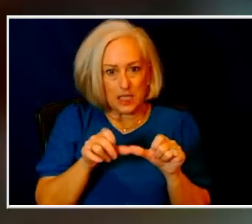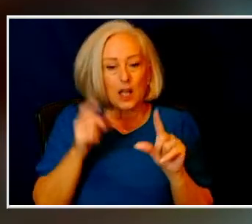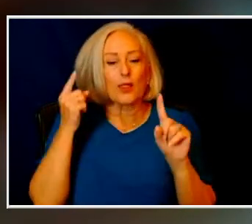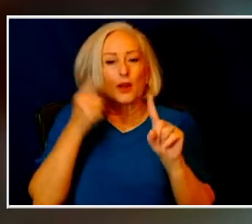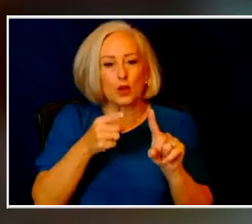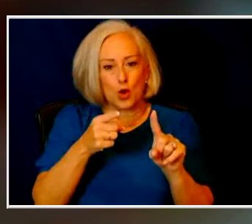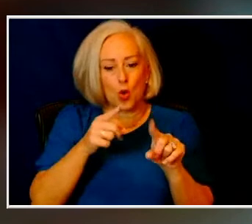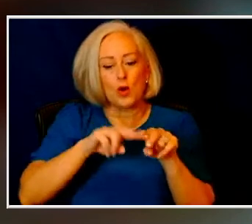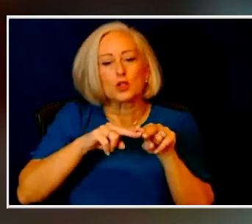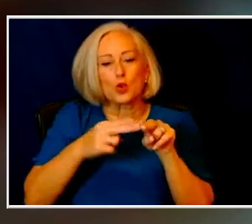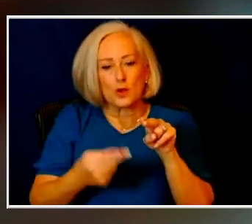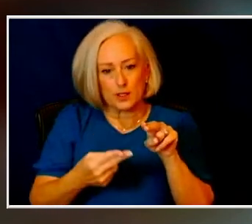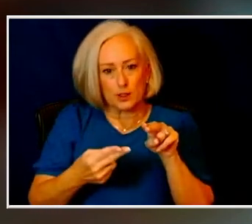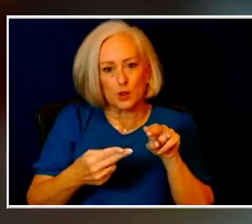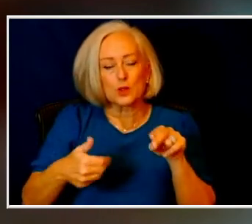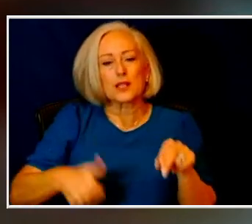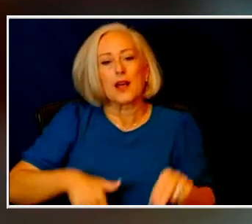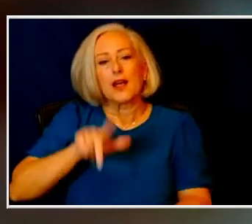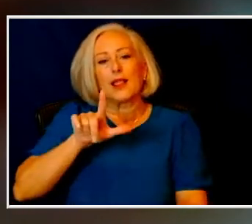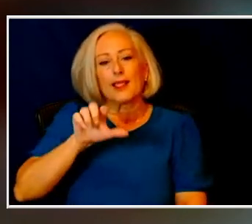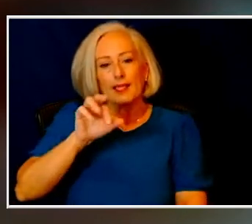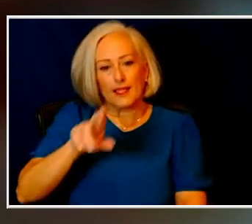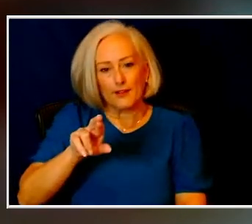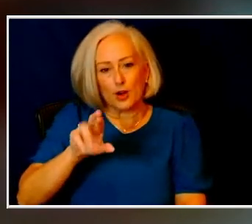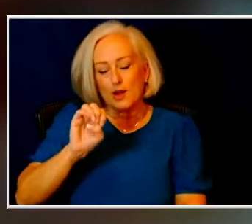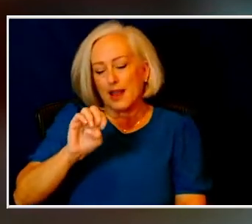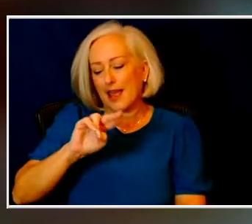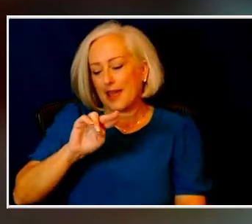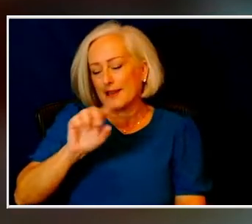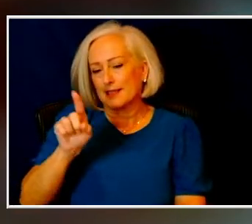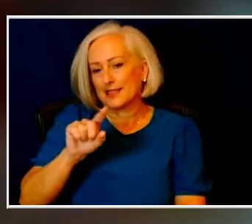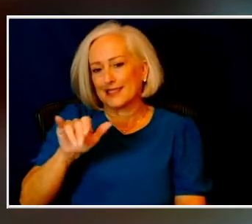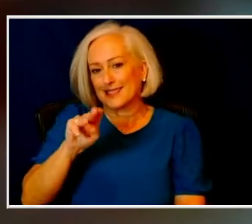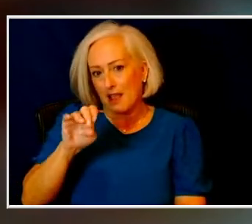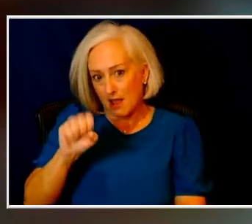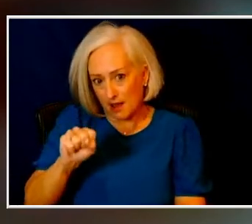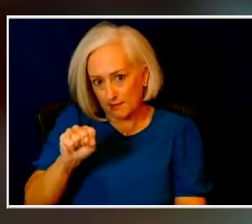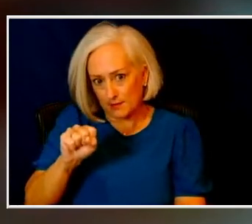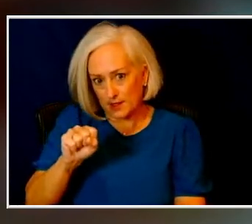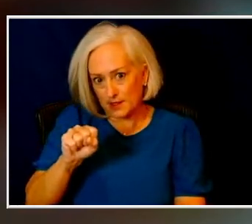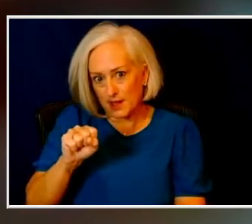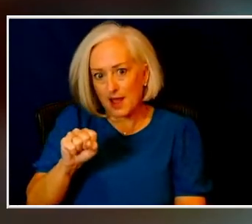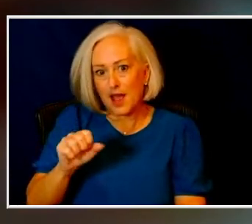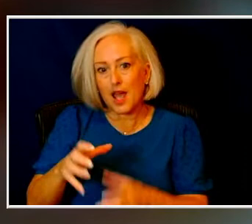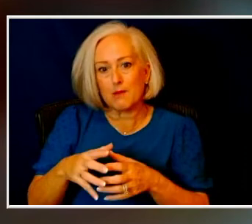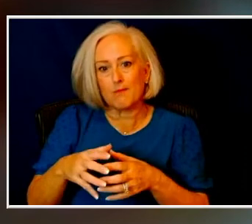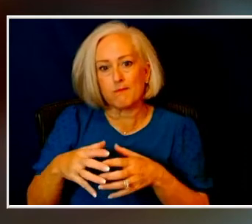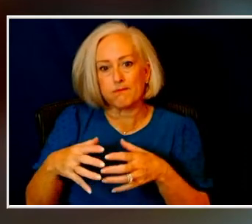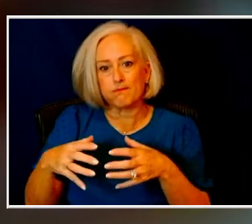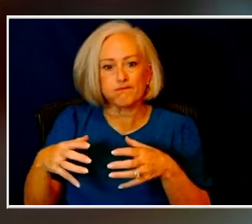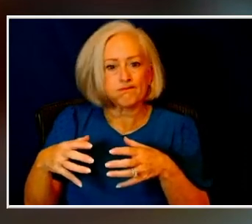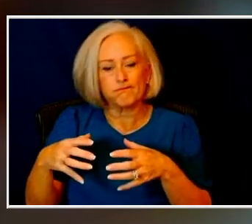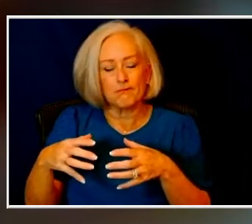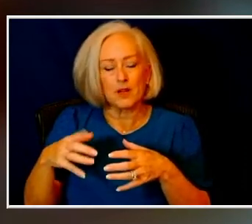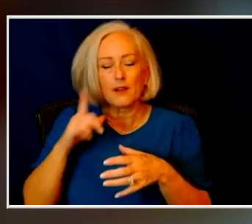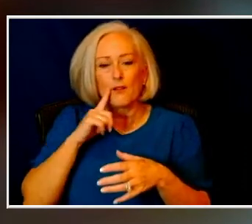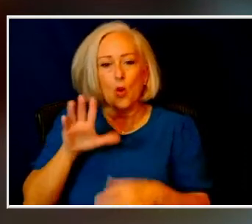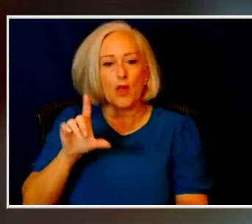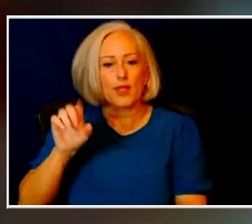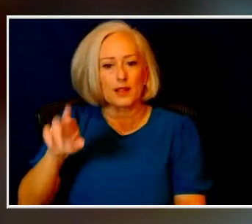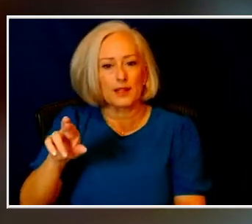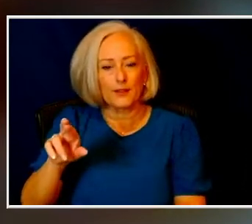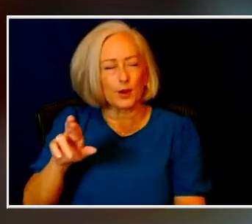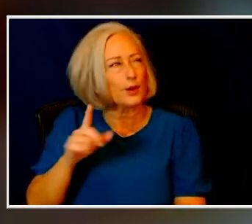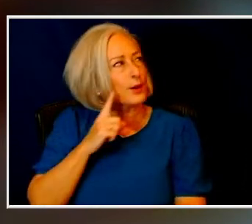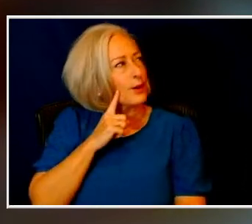down and to get the inflammation in my liver down. And when I saw the liver group, I'm sorry, maybe it